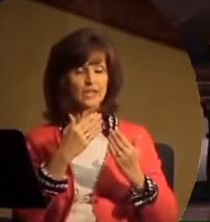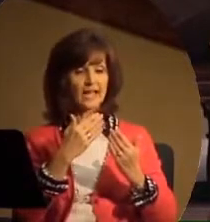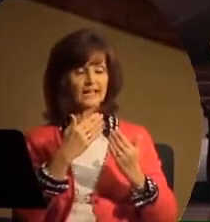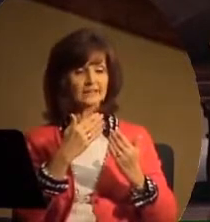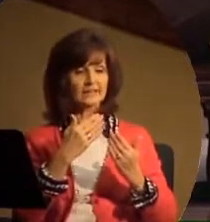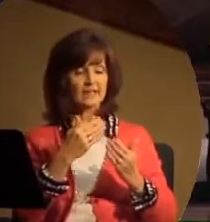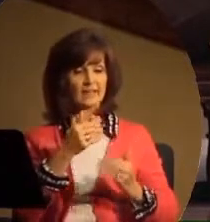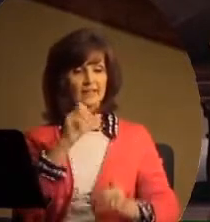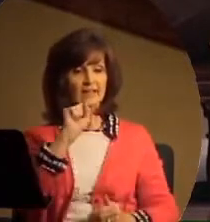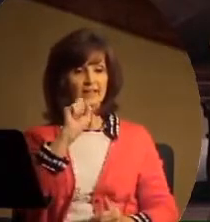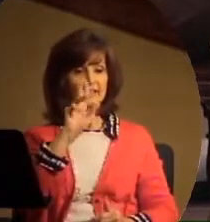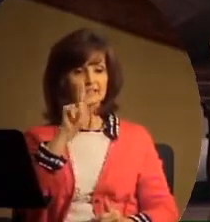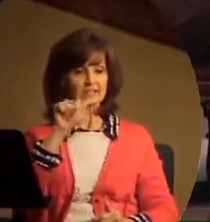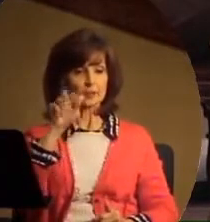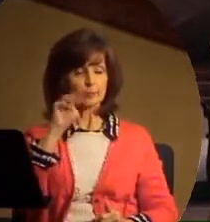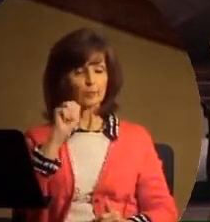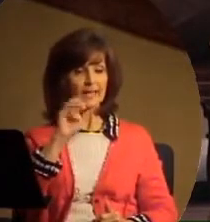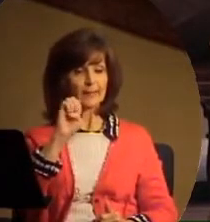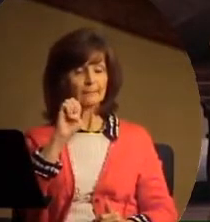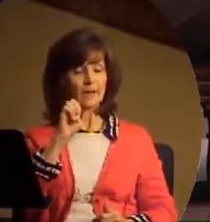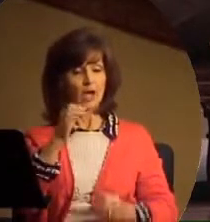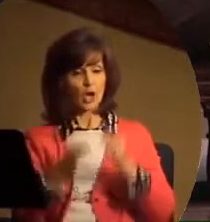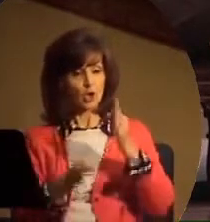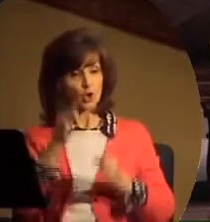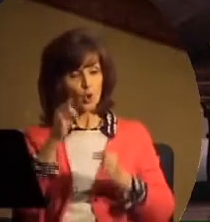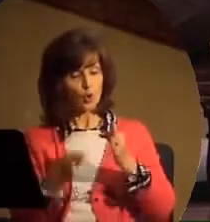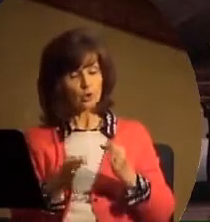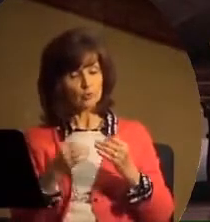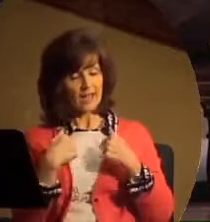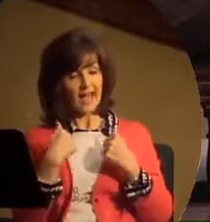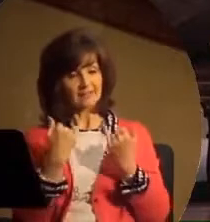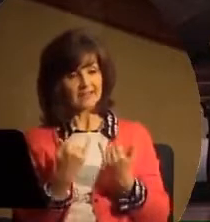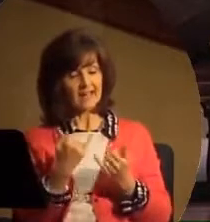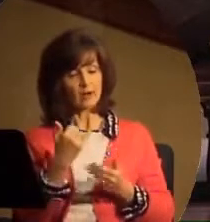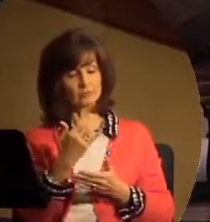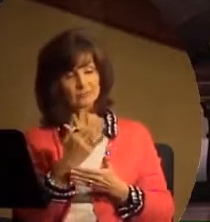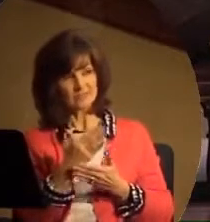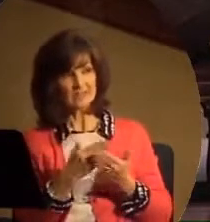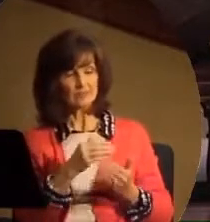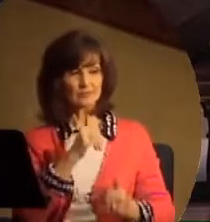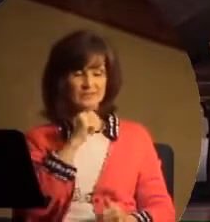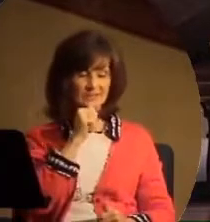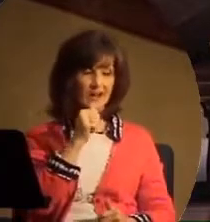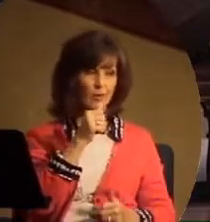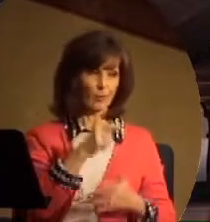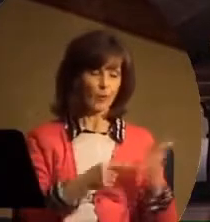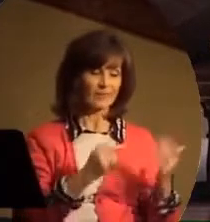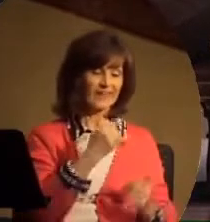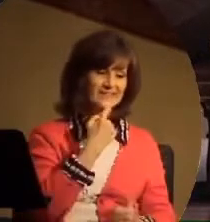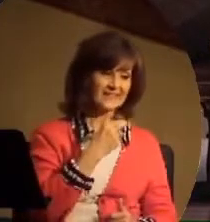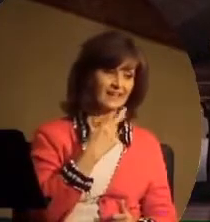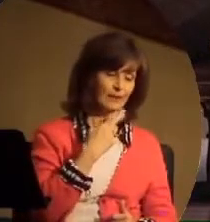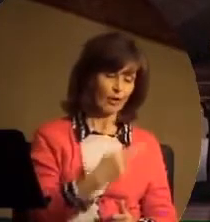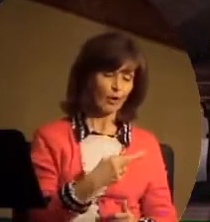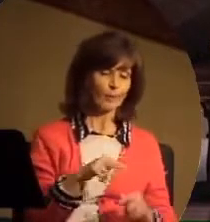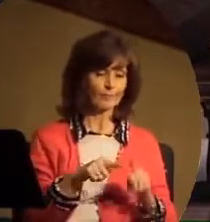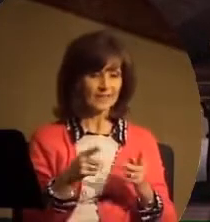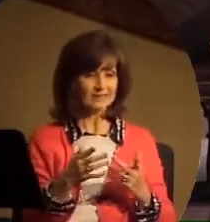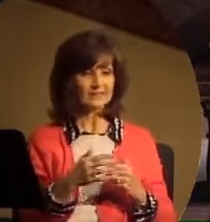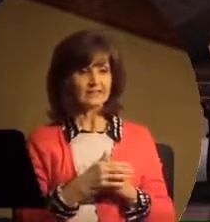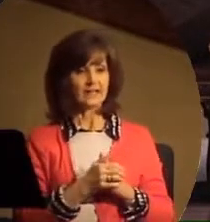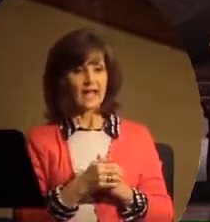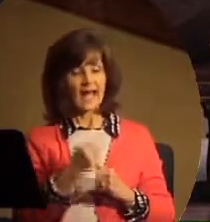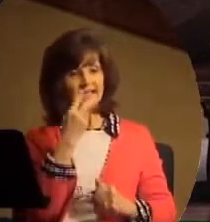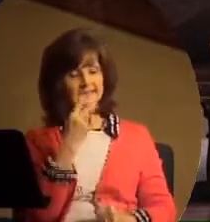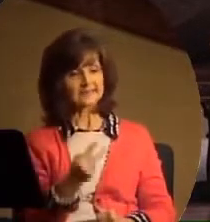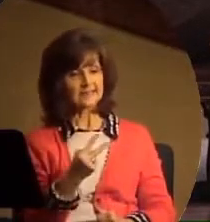Supreme Court, you know, that we've got now. At least some of them ain't what I think they think and they say they are. But, I